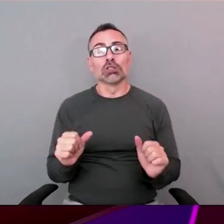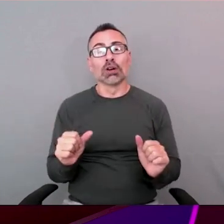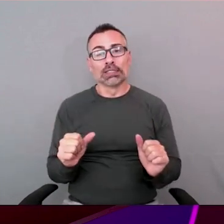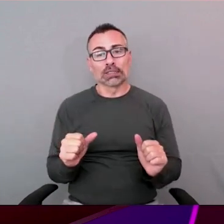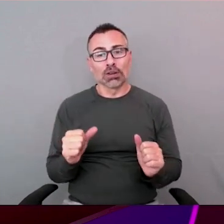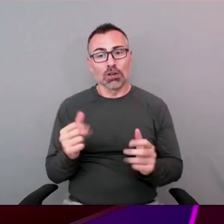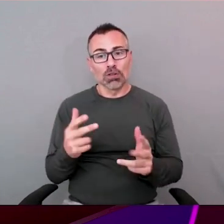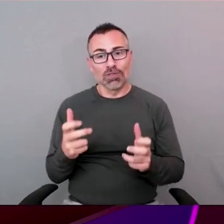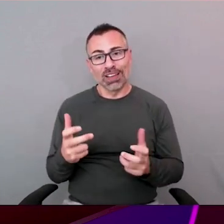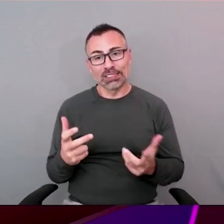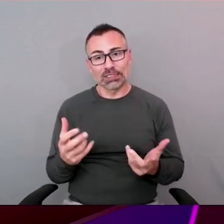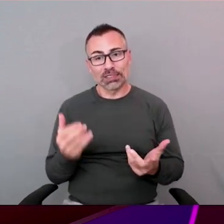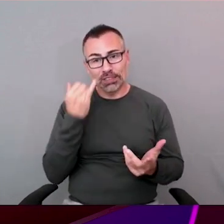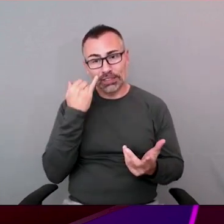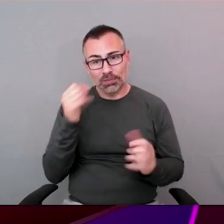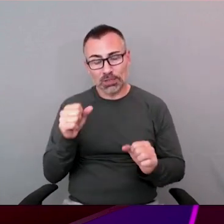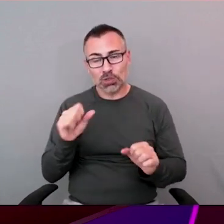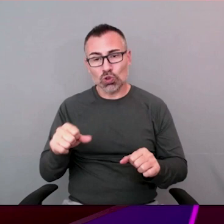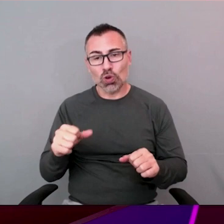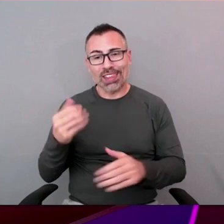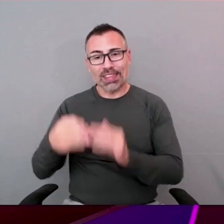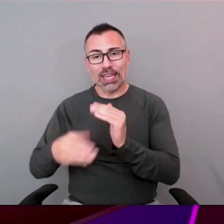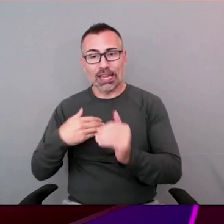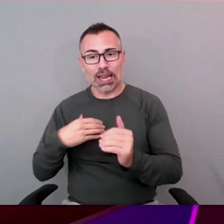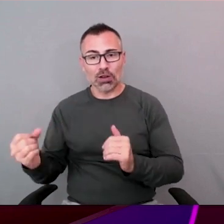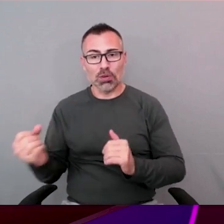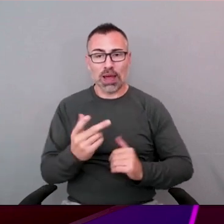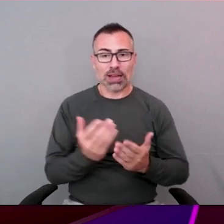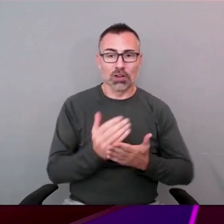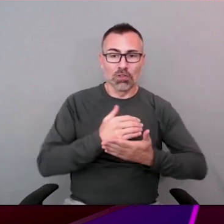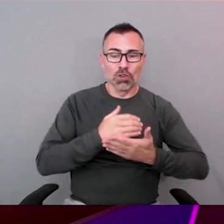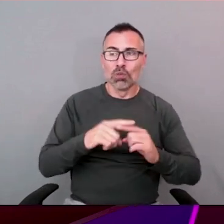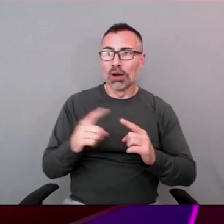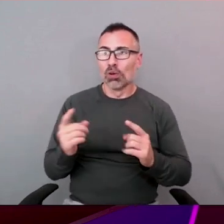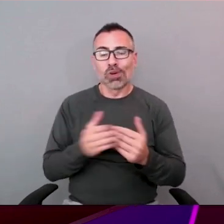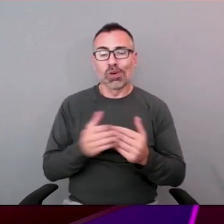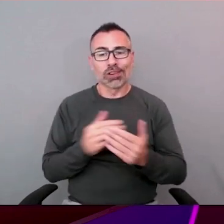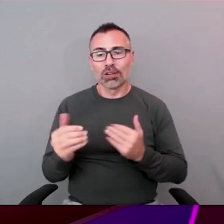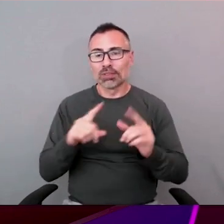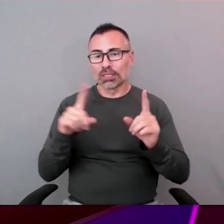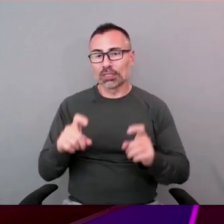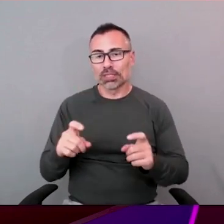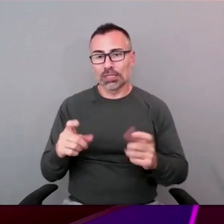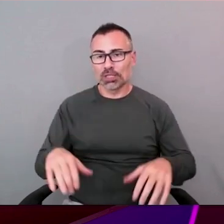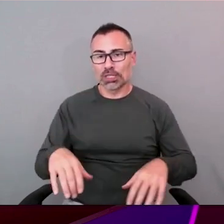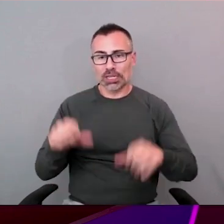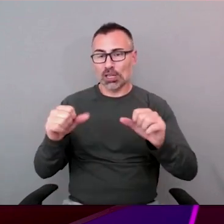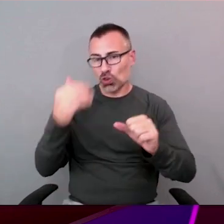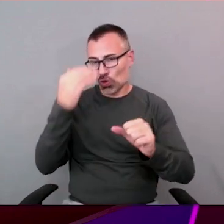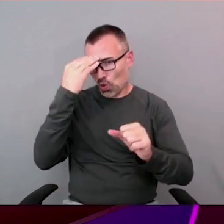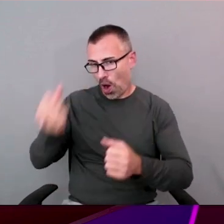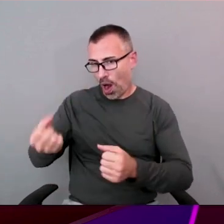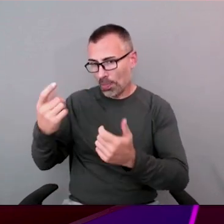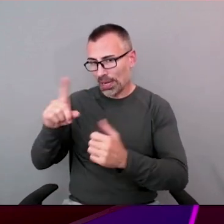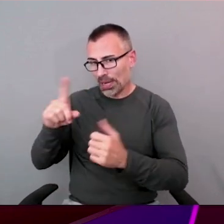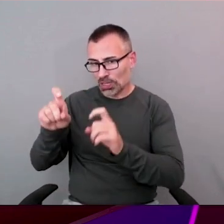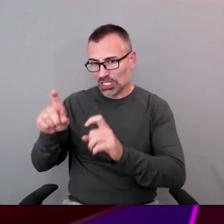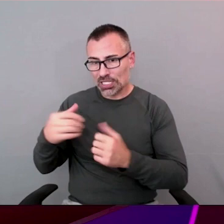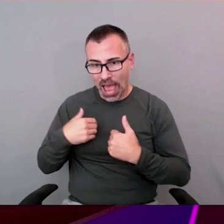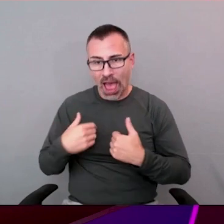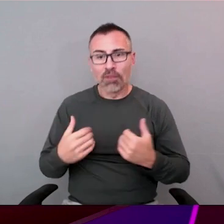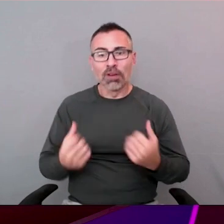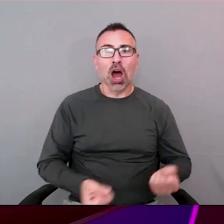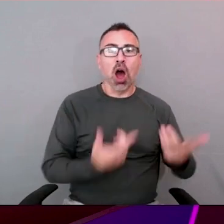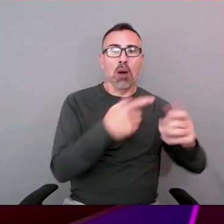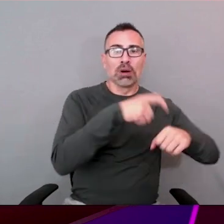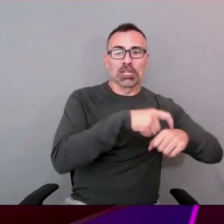than that, so I have time to review at the end. But definitely, whatever exam you're taking, know the number of questions and the amount of time required. Yeah. So that way you can keep